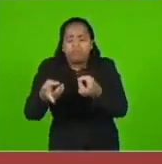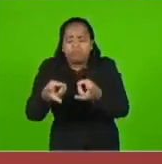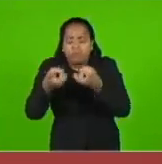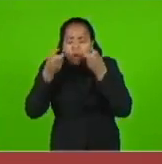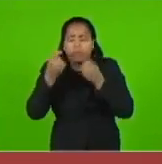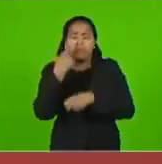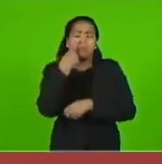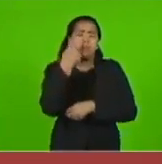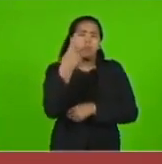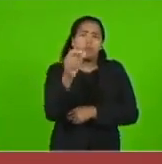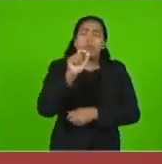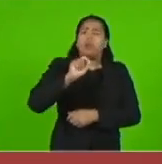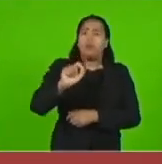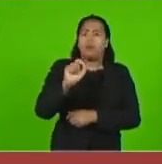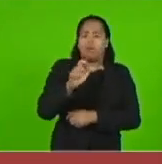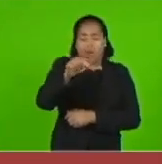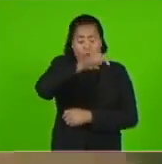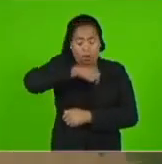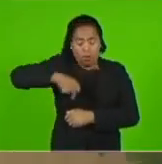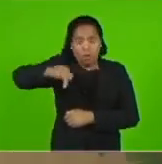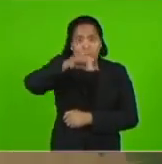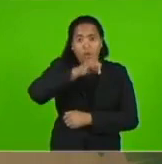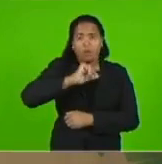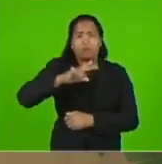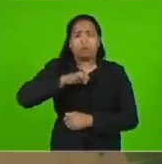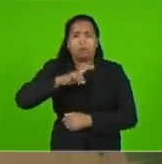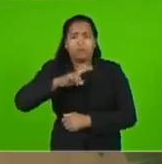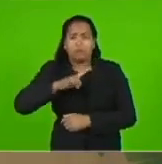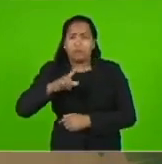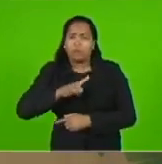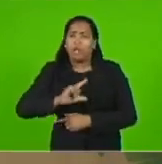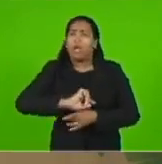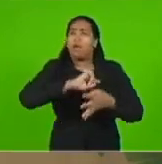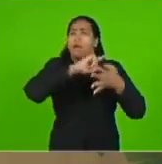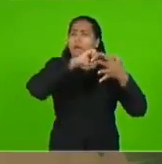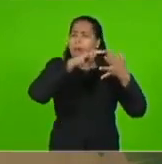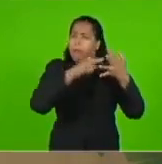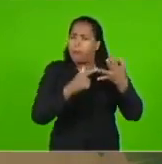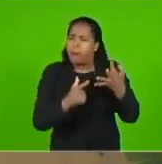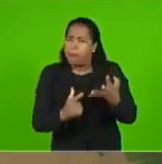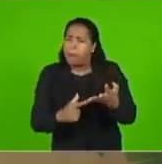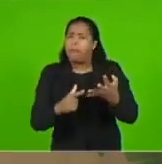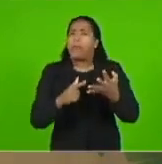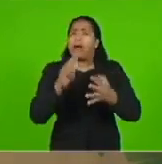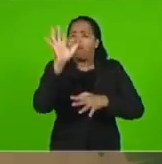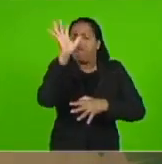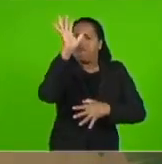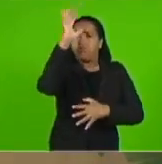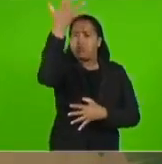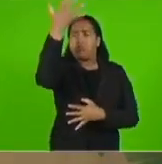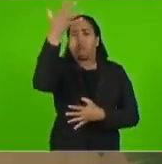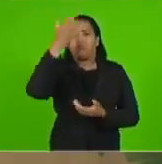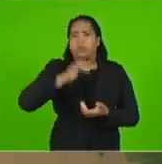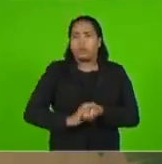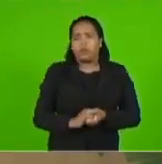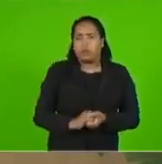So the observation, interesting observation, is that we have here all the facts, all these